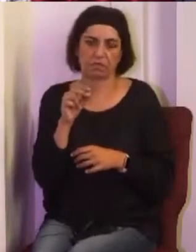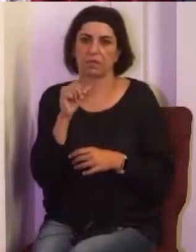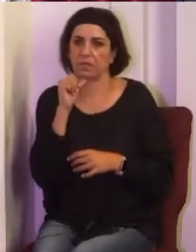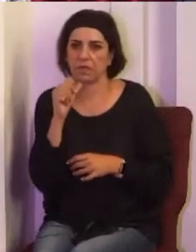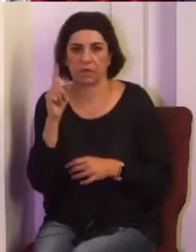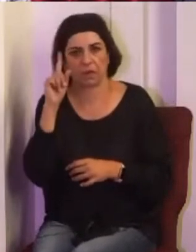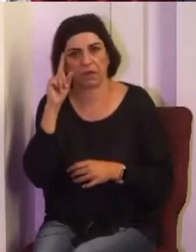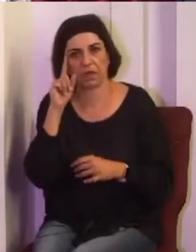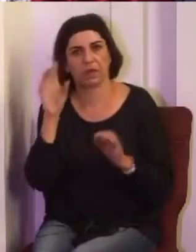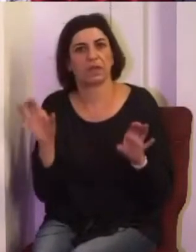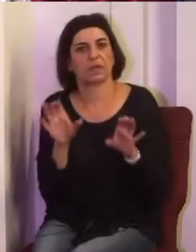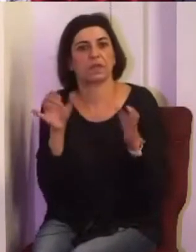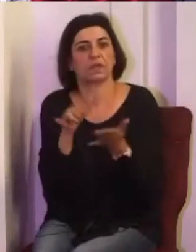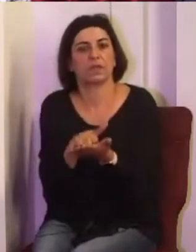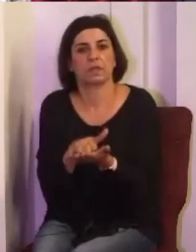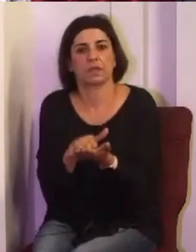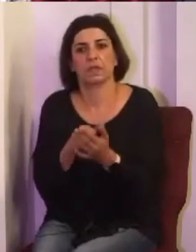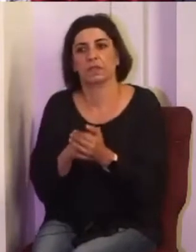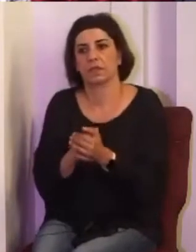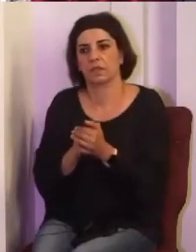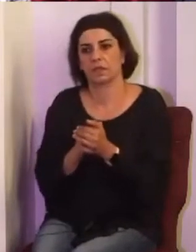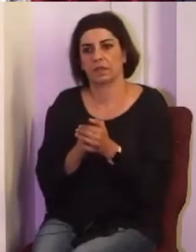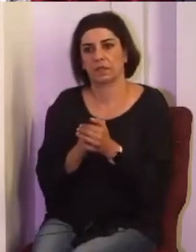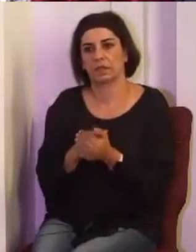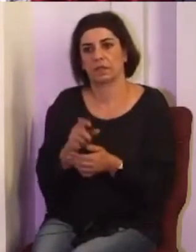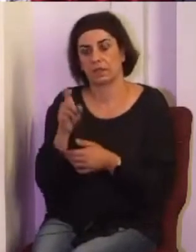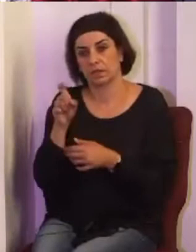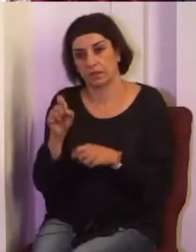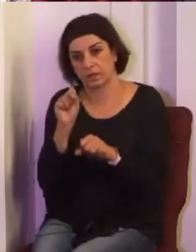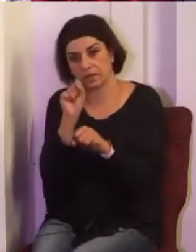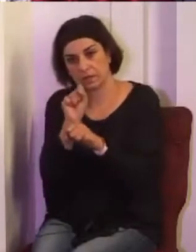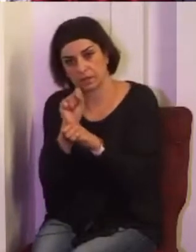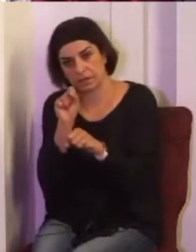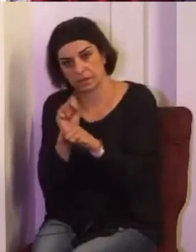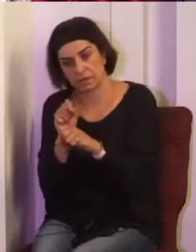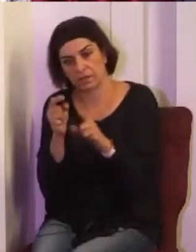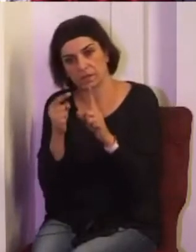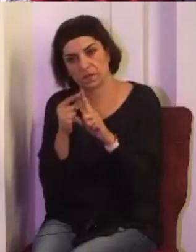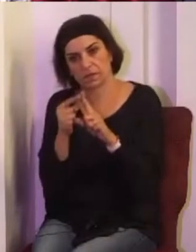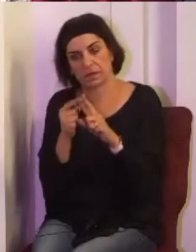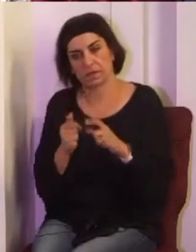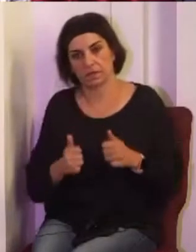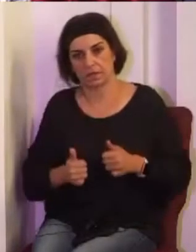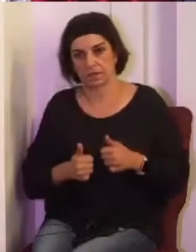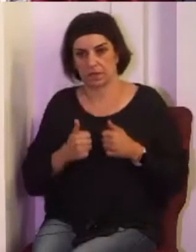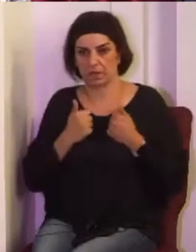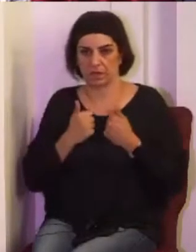here. But they're going to have to work just to survive, not to thrive.